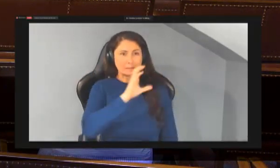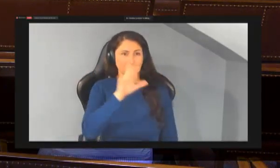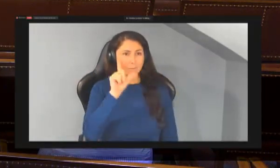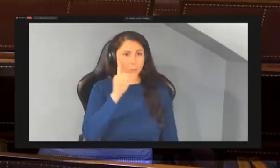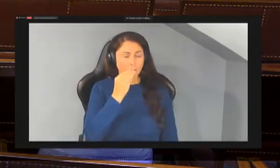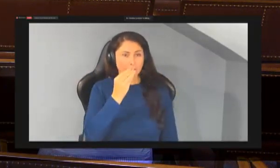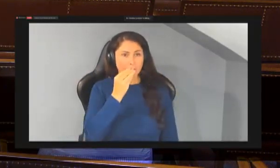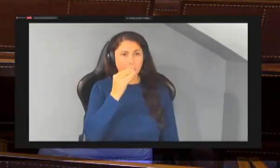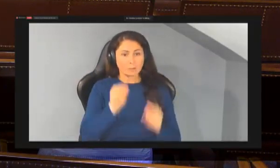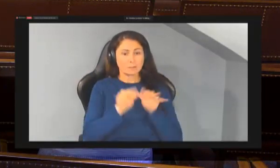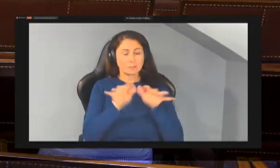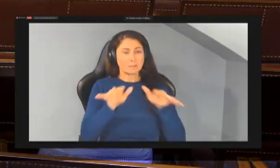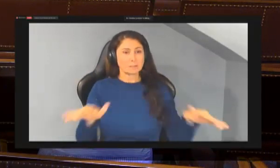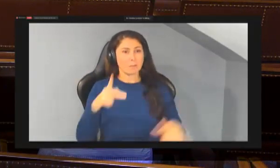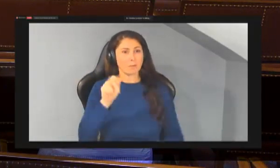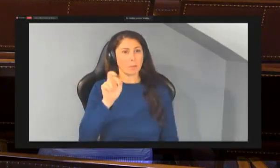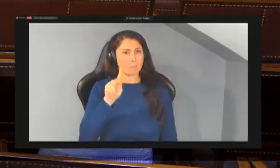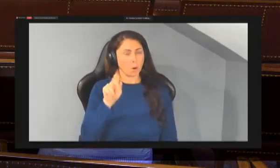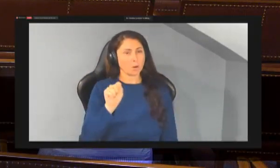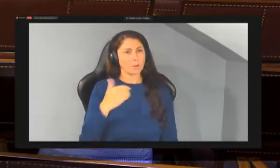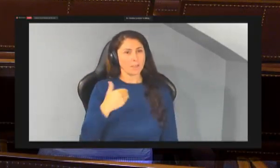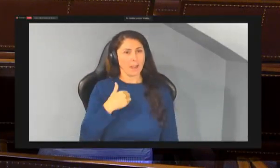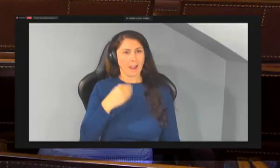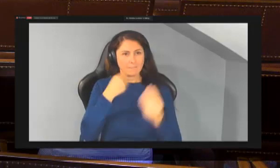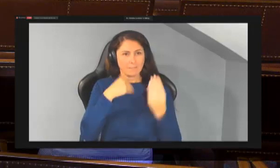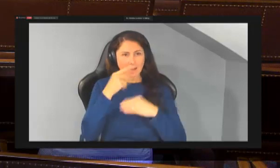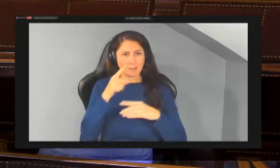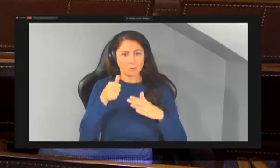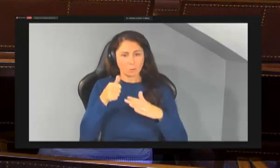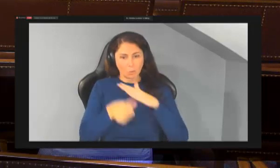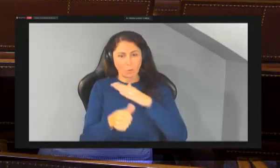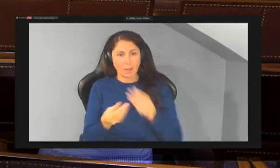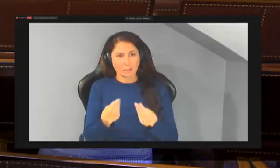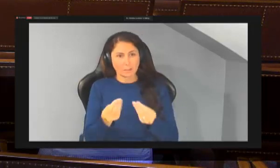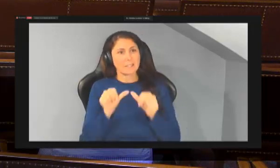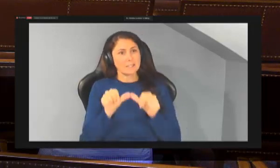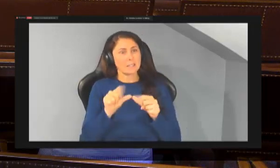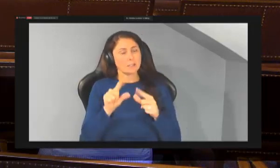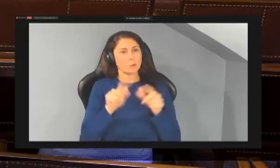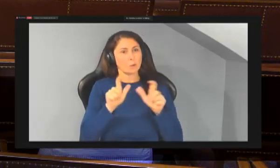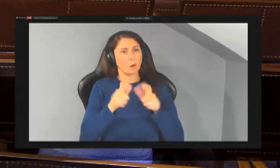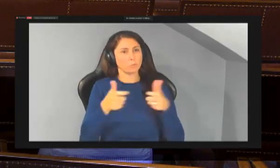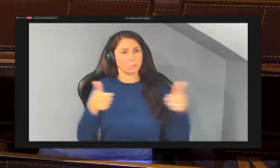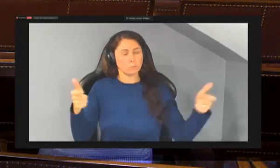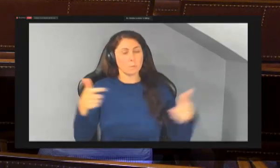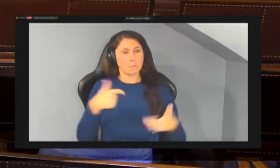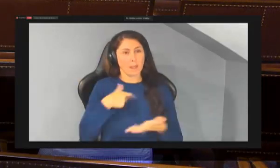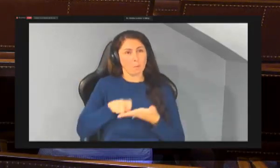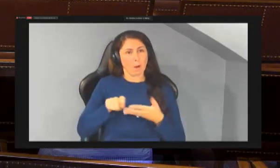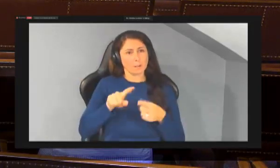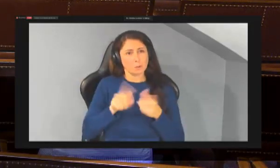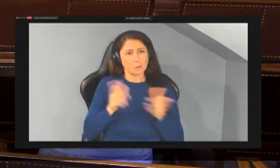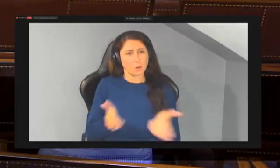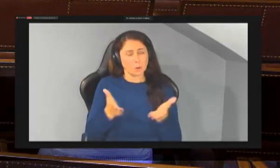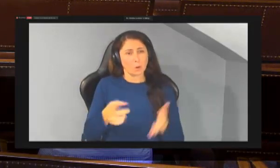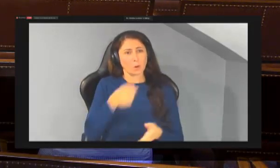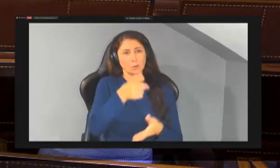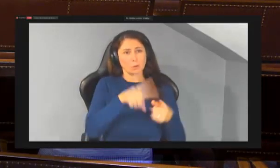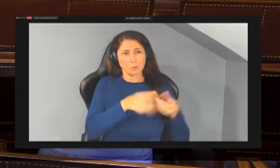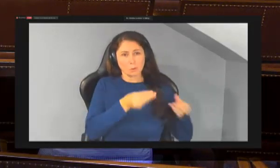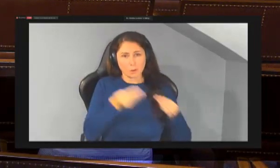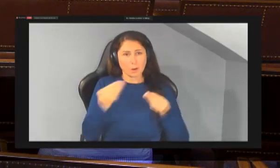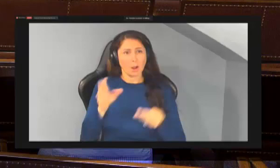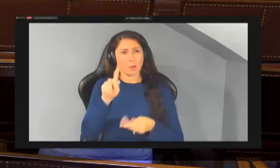where they have eaten through the understory and continue to grow their numbers. I'm writing to encourage you to pass the ordinance, code change,